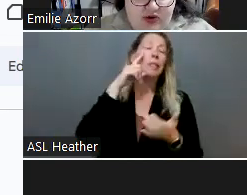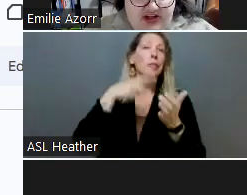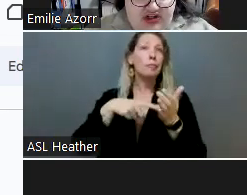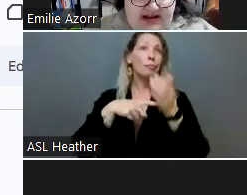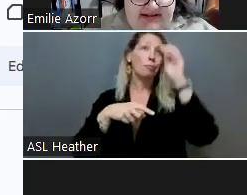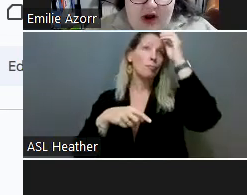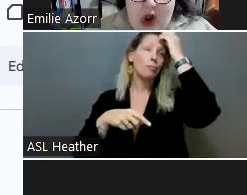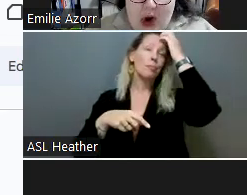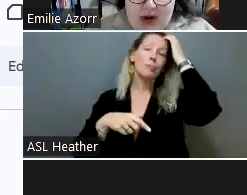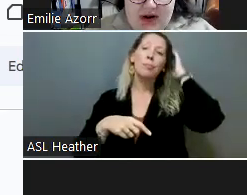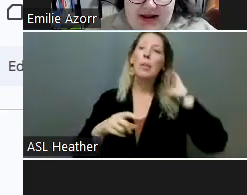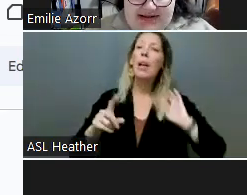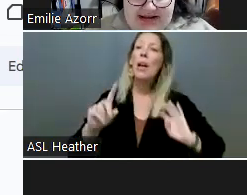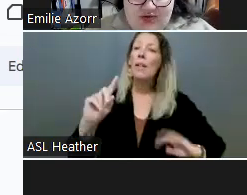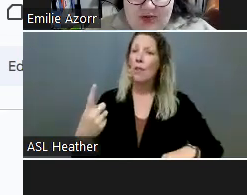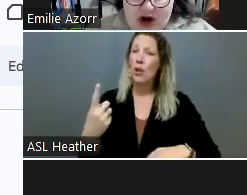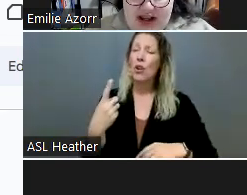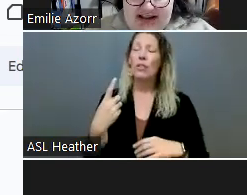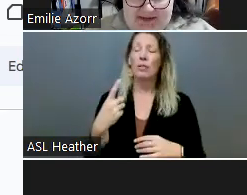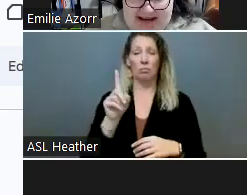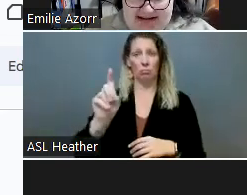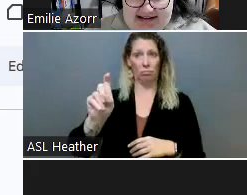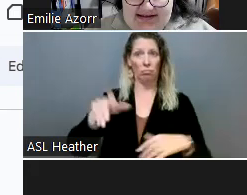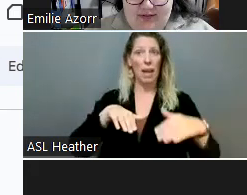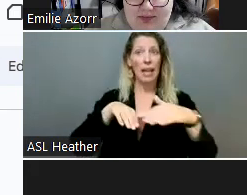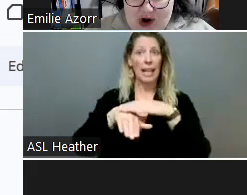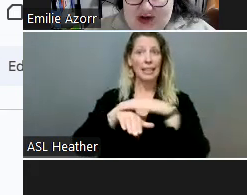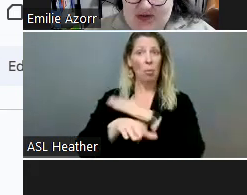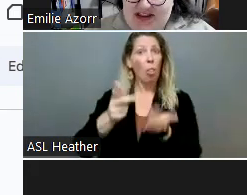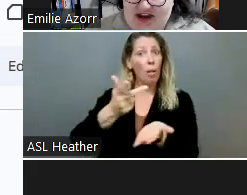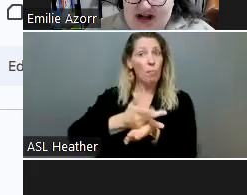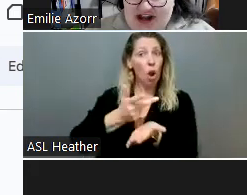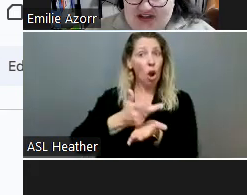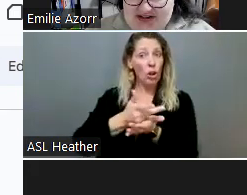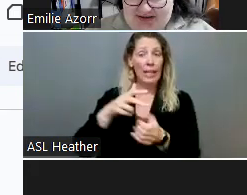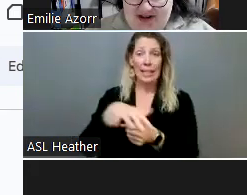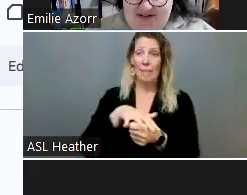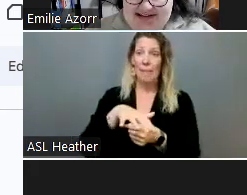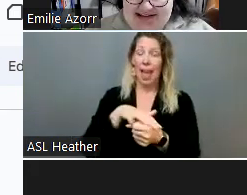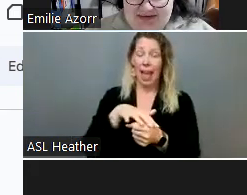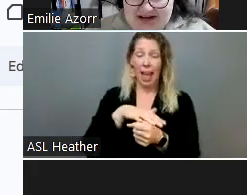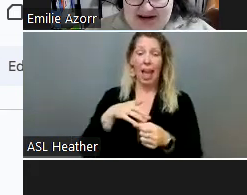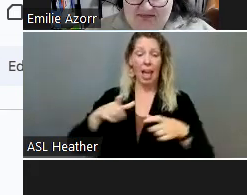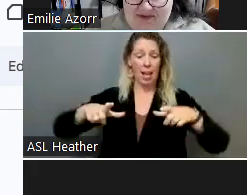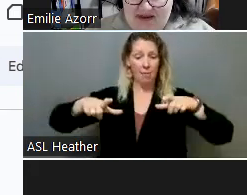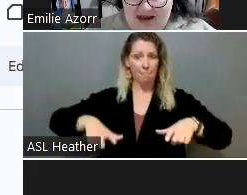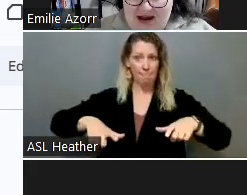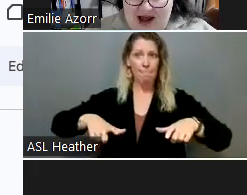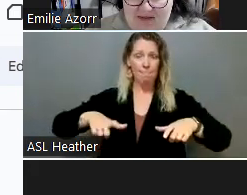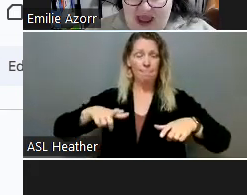the first question is, are there accessible parking spaces marked with the international symbol of